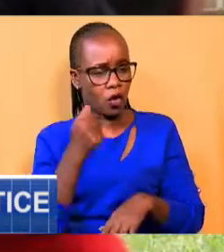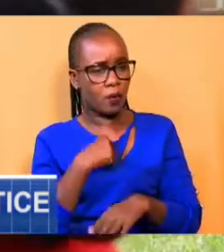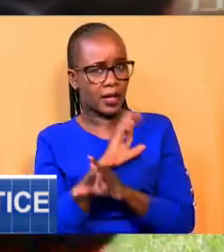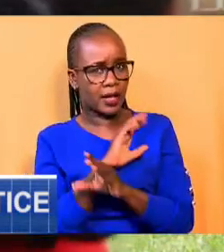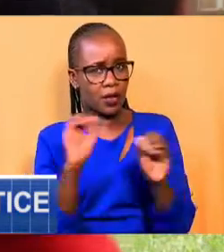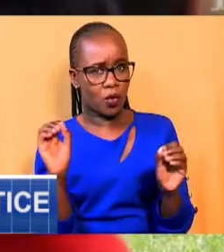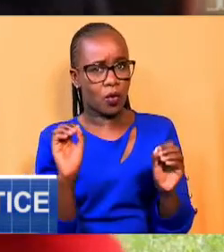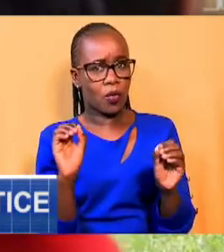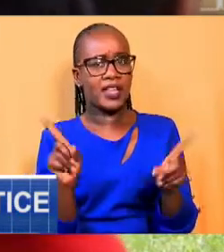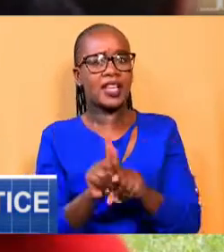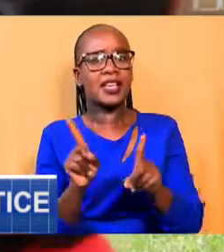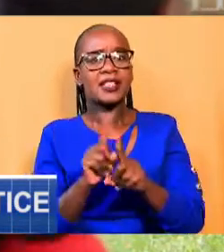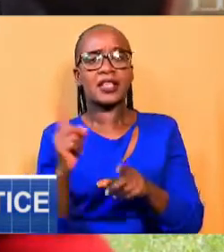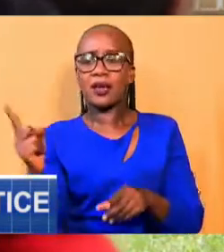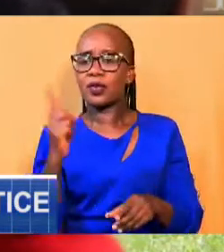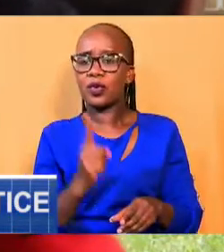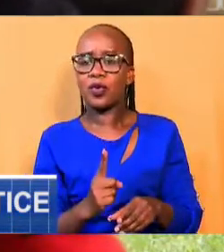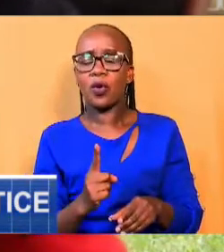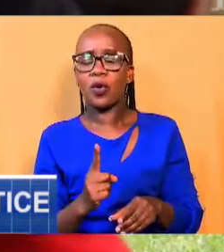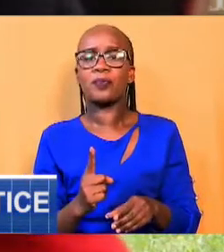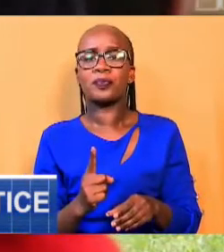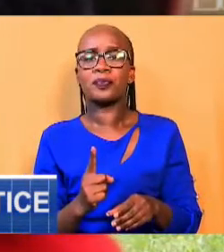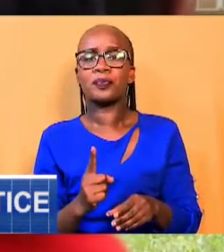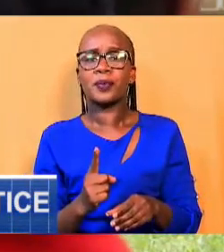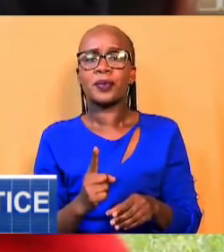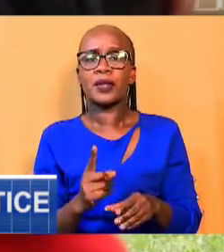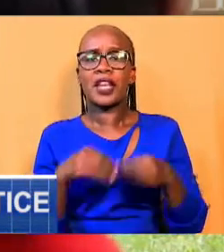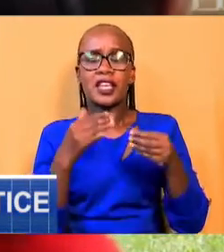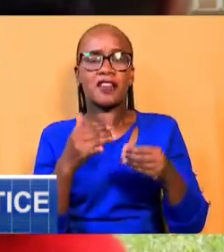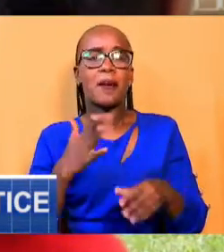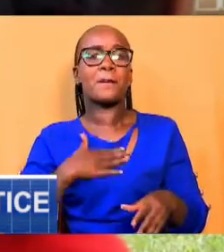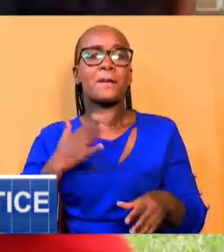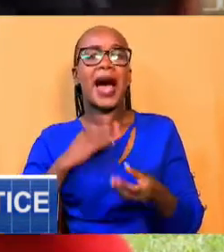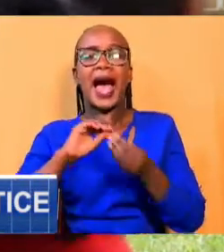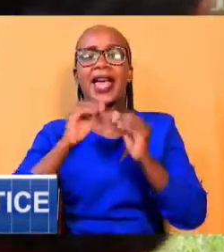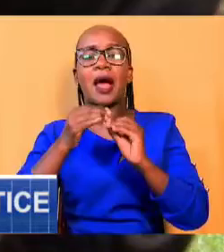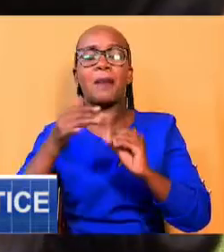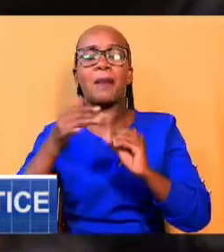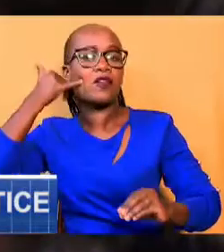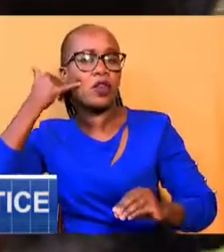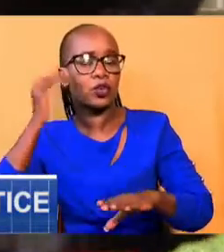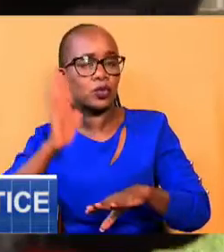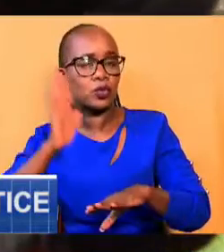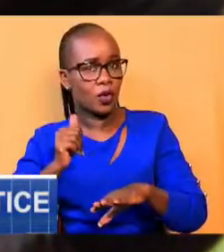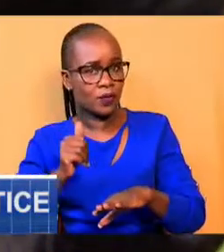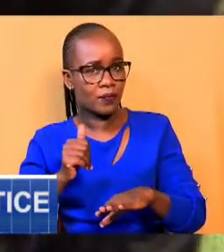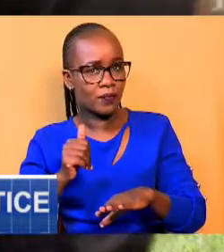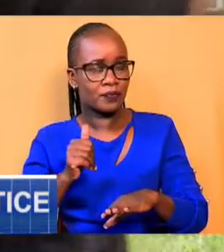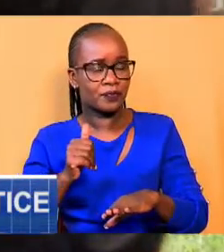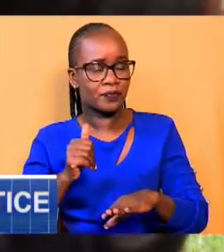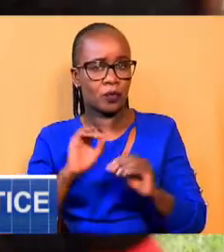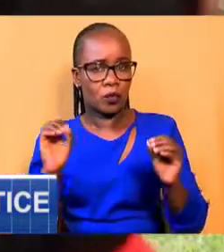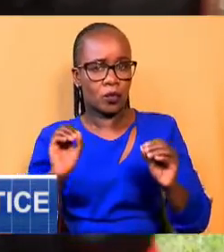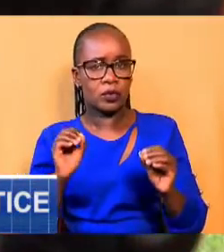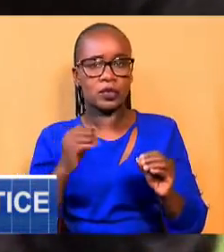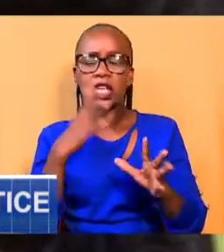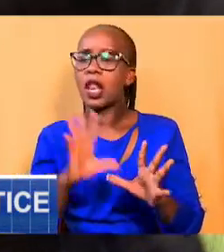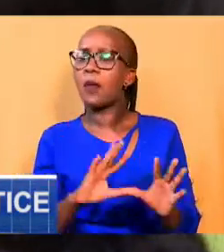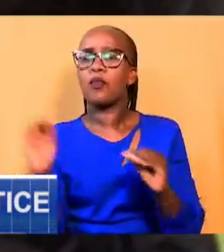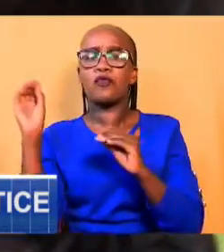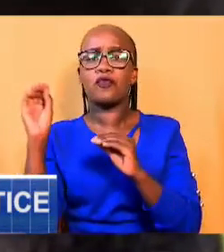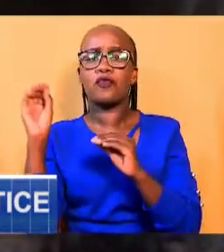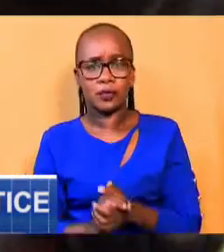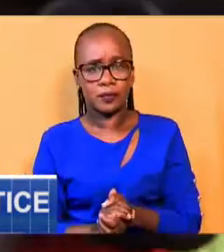hakukuja kuniita, ama akakuja akapewa namba yangu akaniita. Wakaniambia we toka